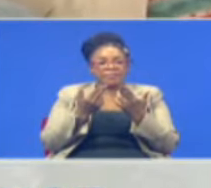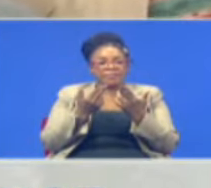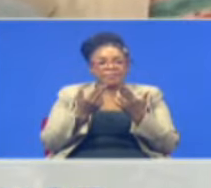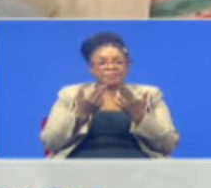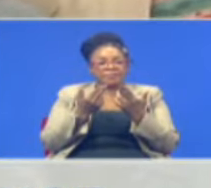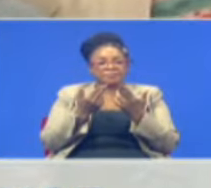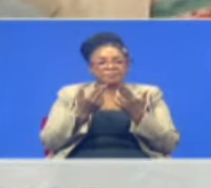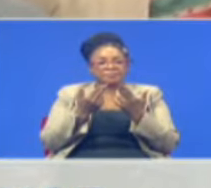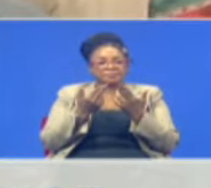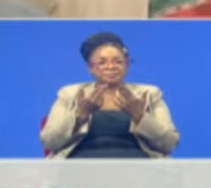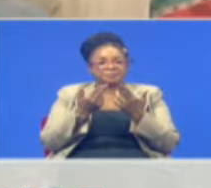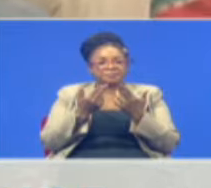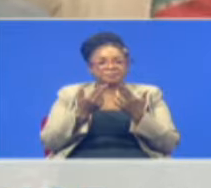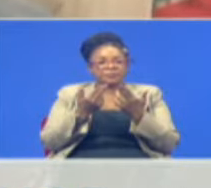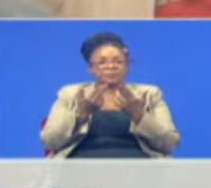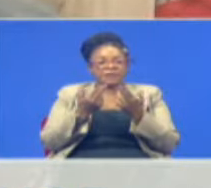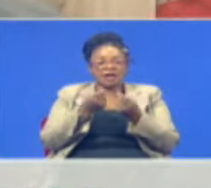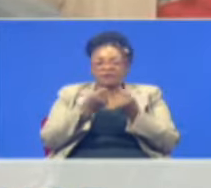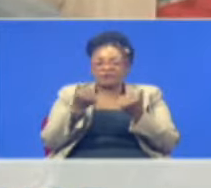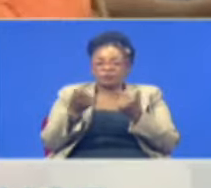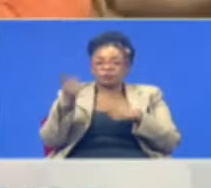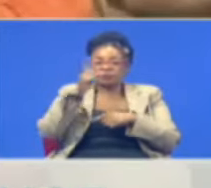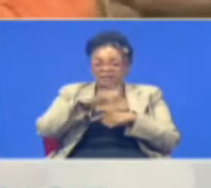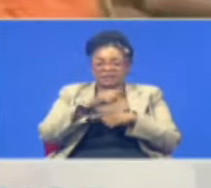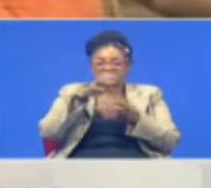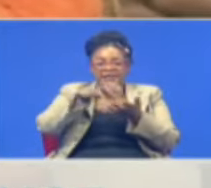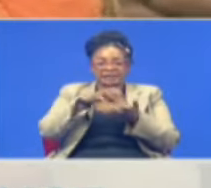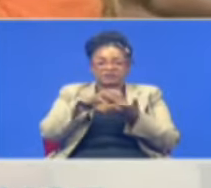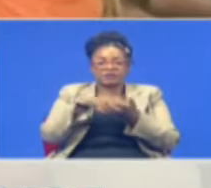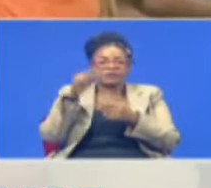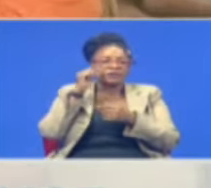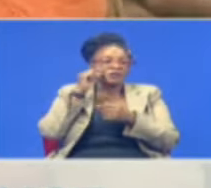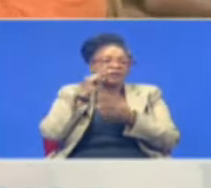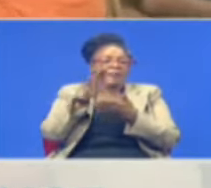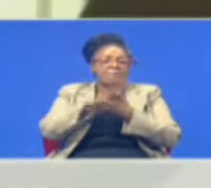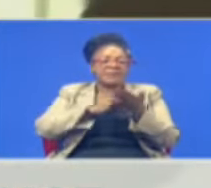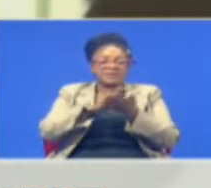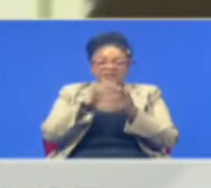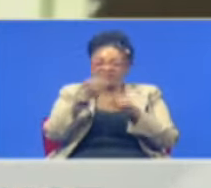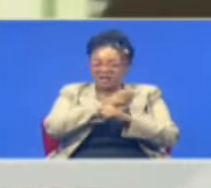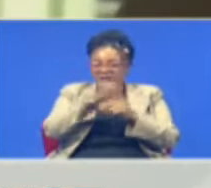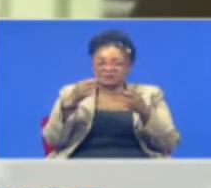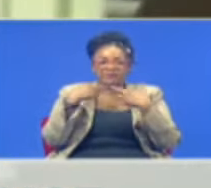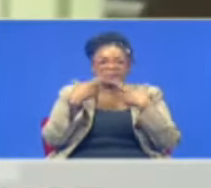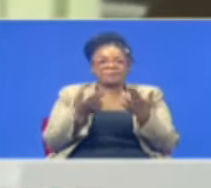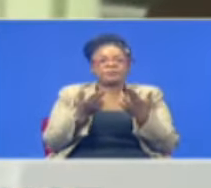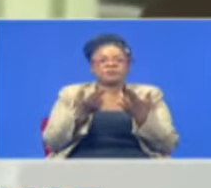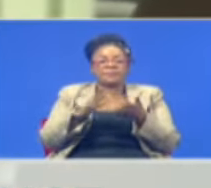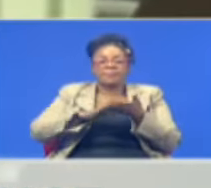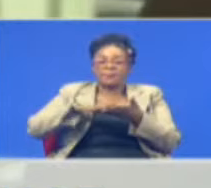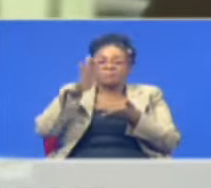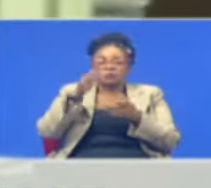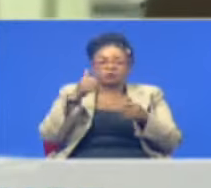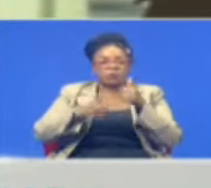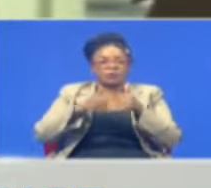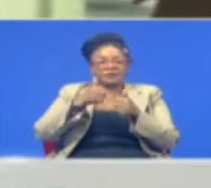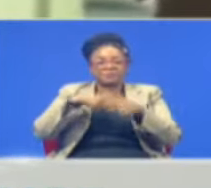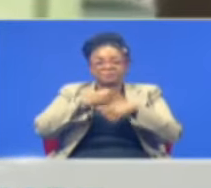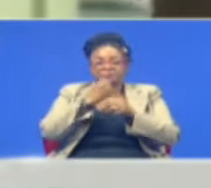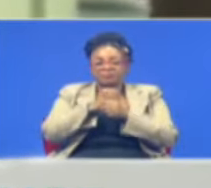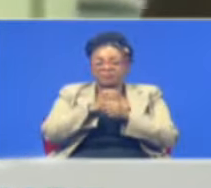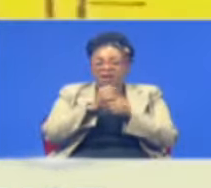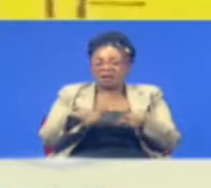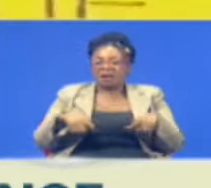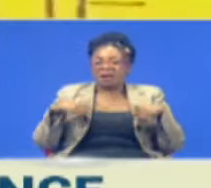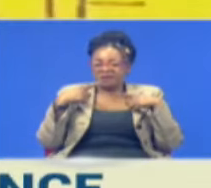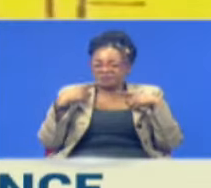just the last few days, a number of cases of gender-based violence have been reported, most of which led to loss of lives, according